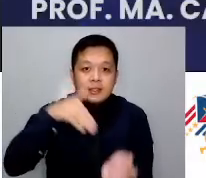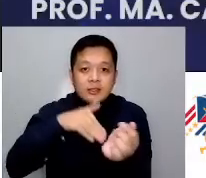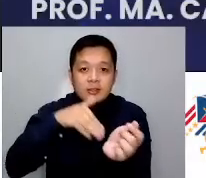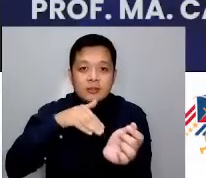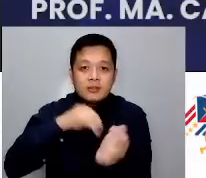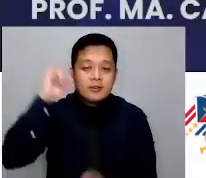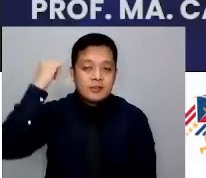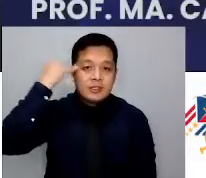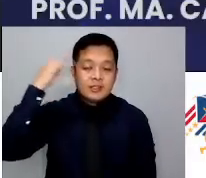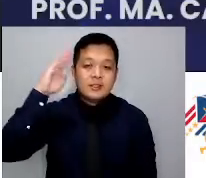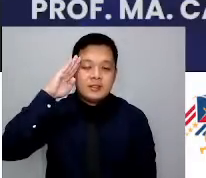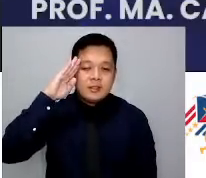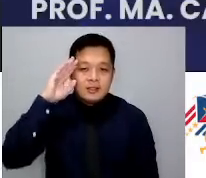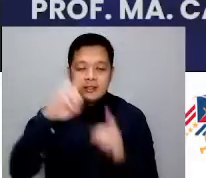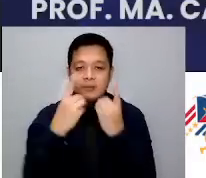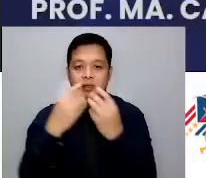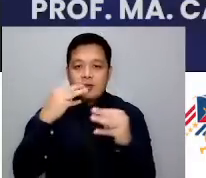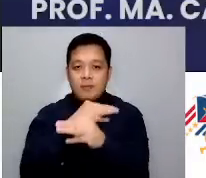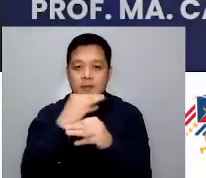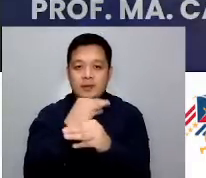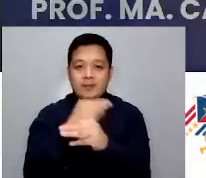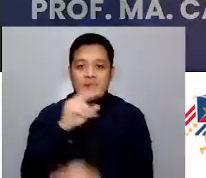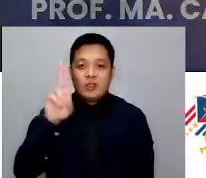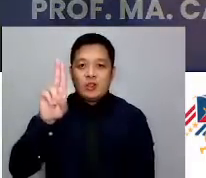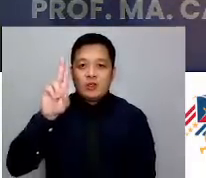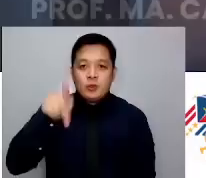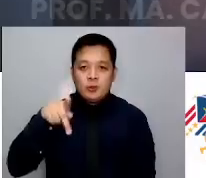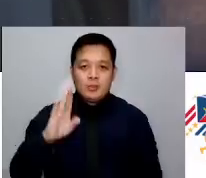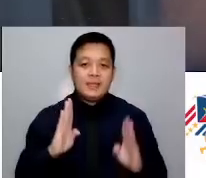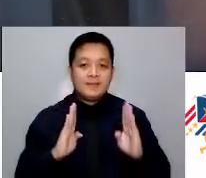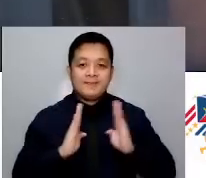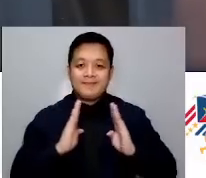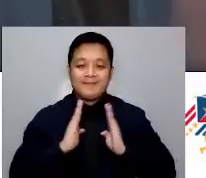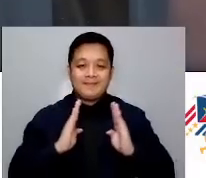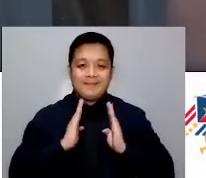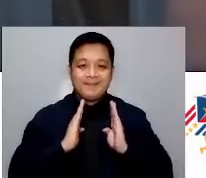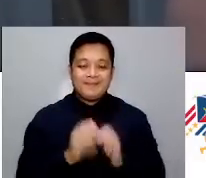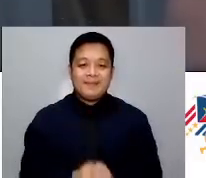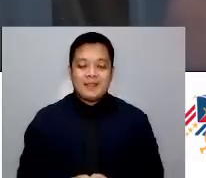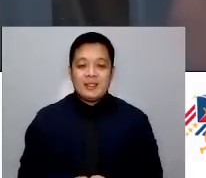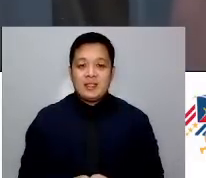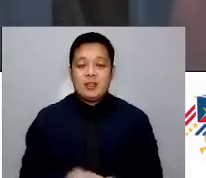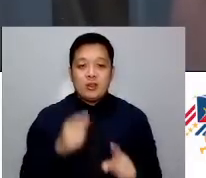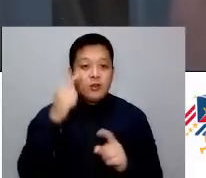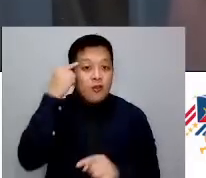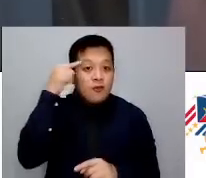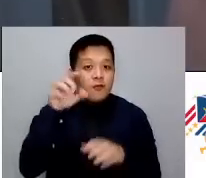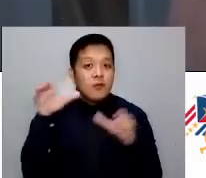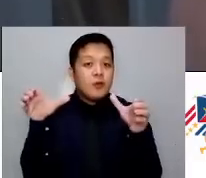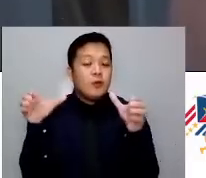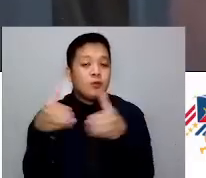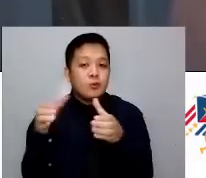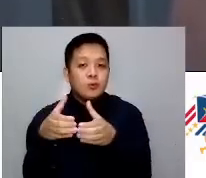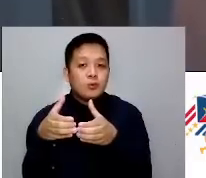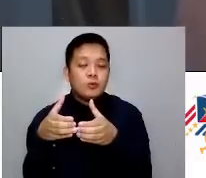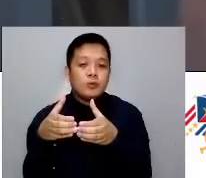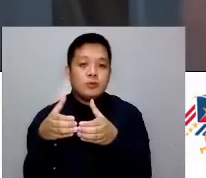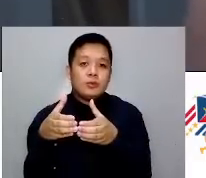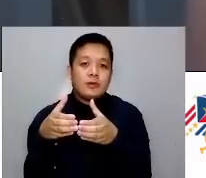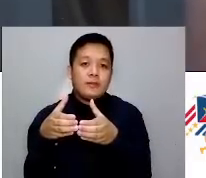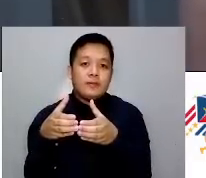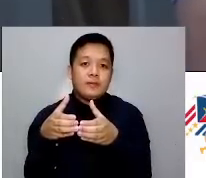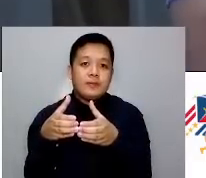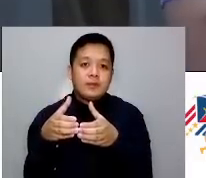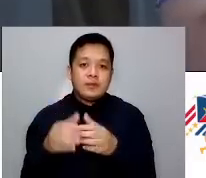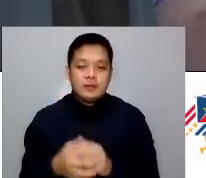Mathematics, University of the Philippines, Baguio. For the team category of Mathematics and Computational